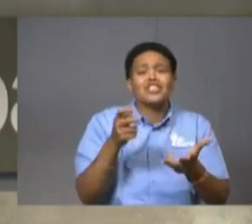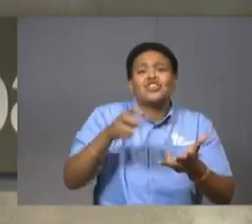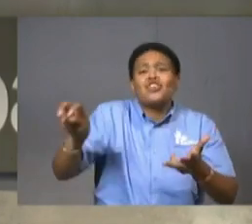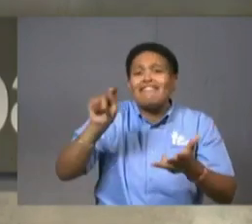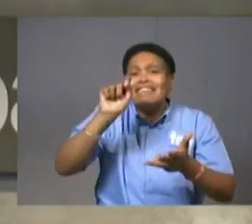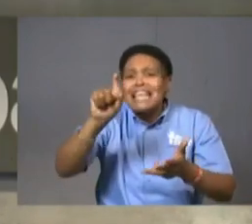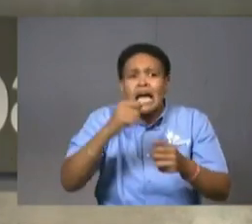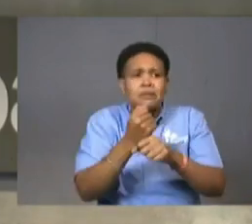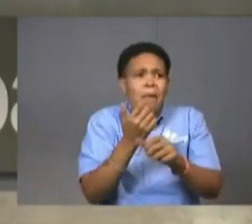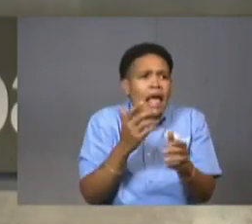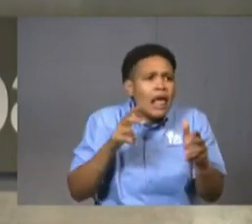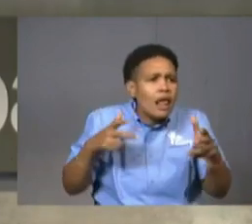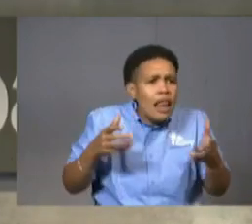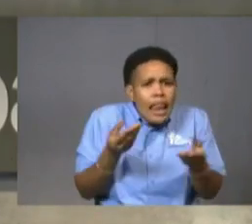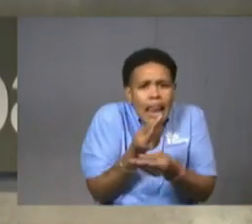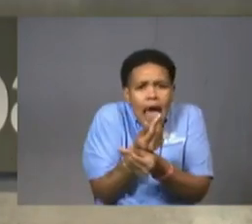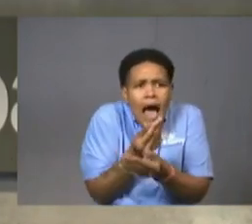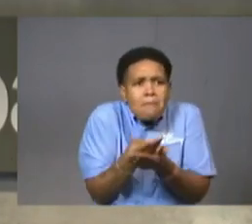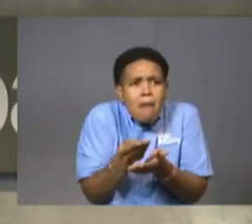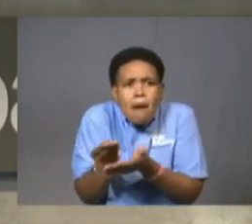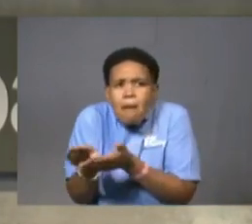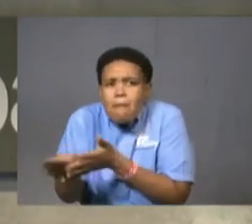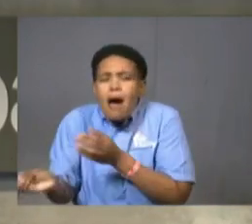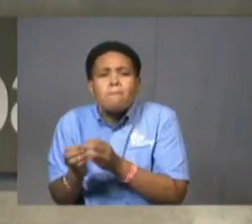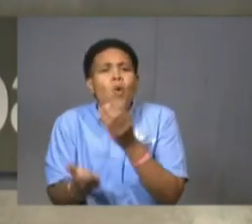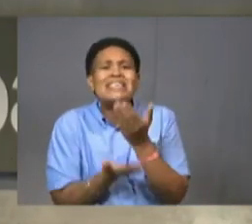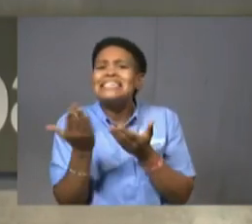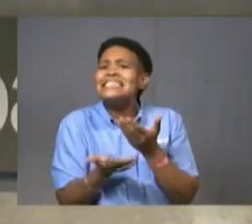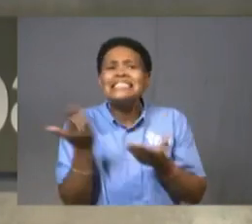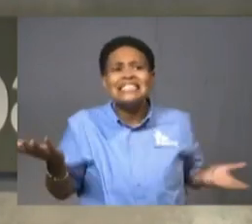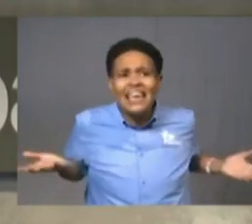land investment easier for Jamaicans. We